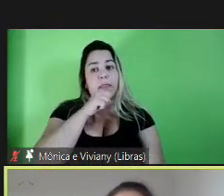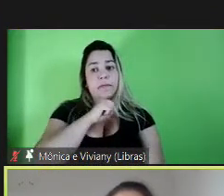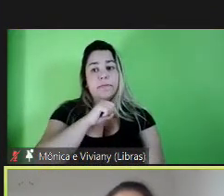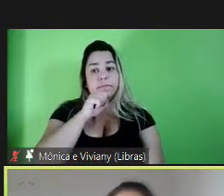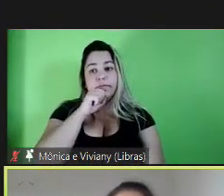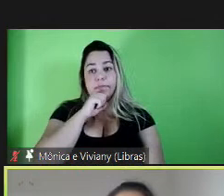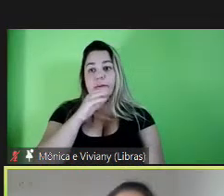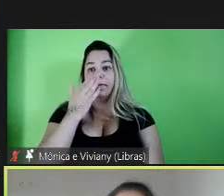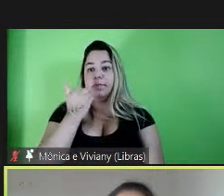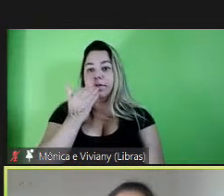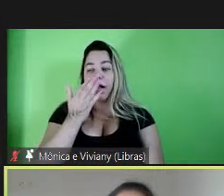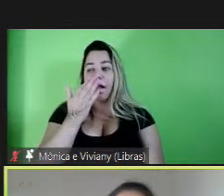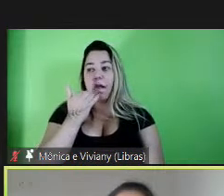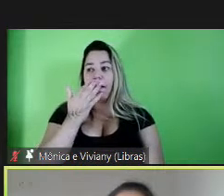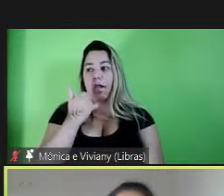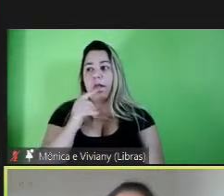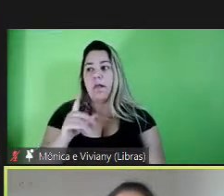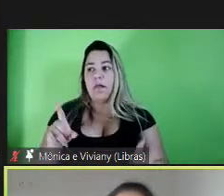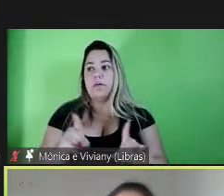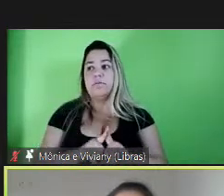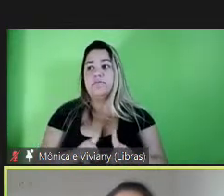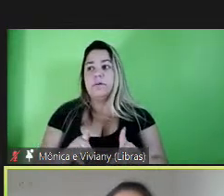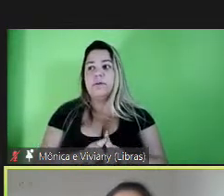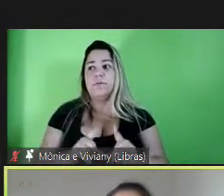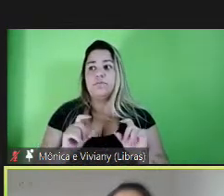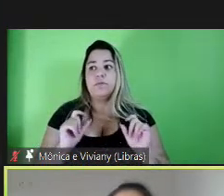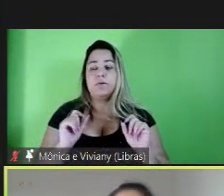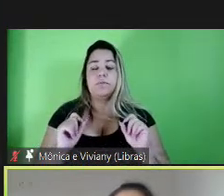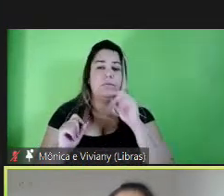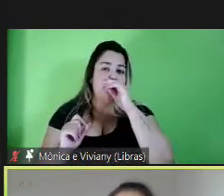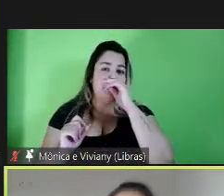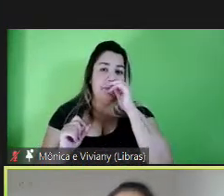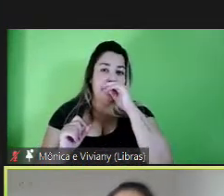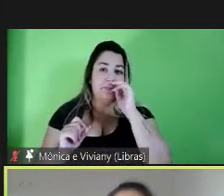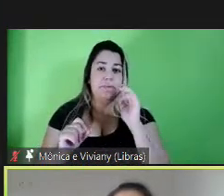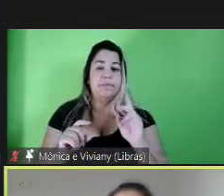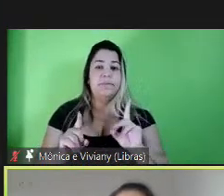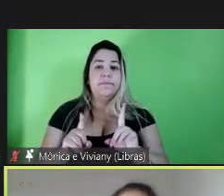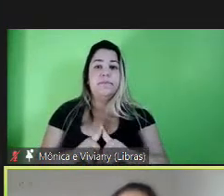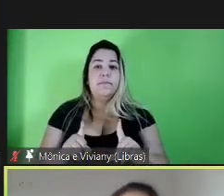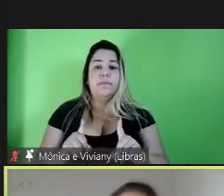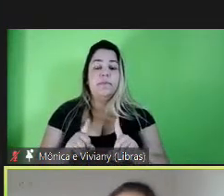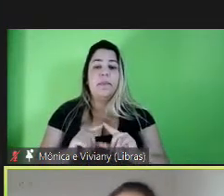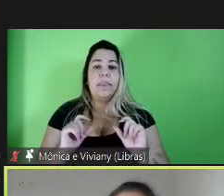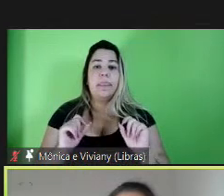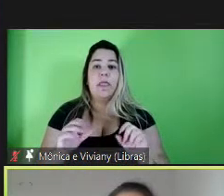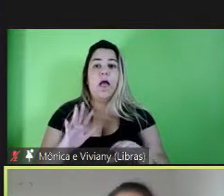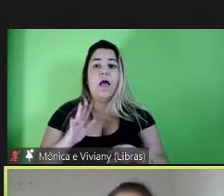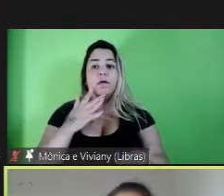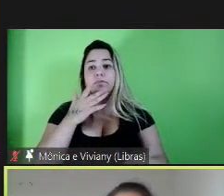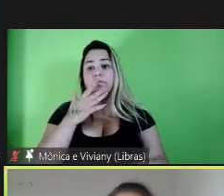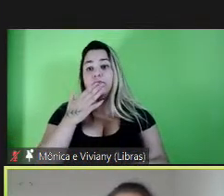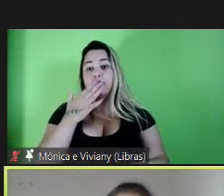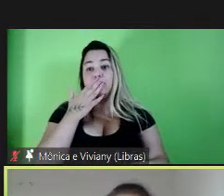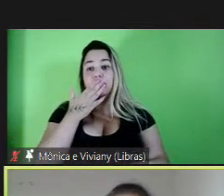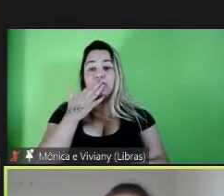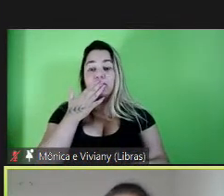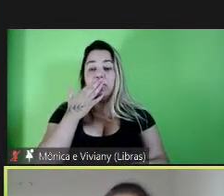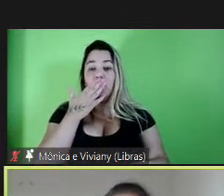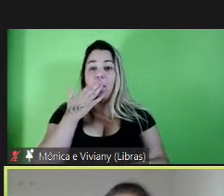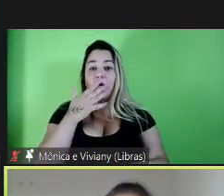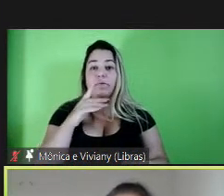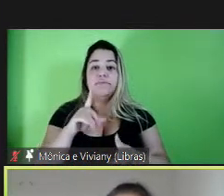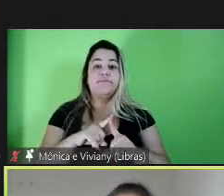people, talking about food consumption, talking about the reduction of ultra-processed foods, sugar, and